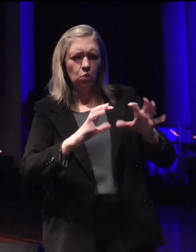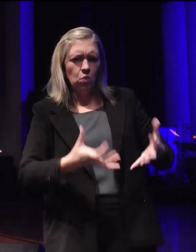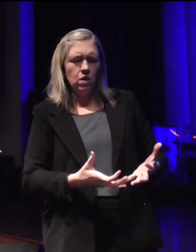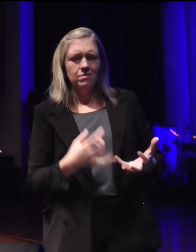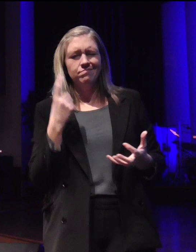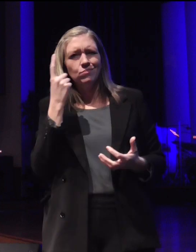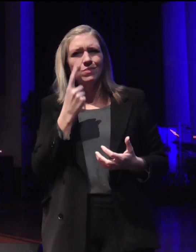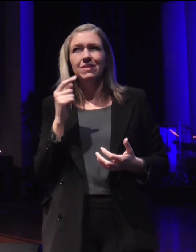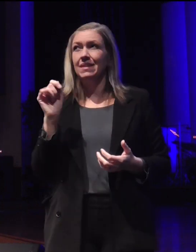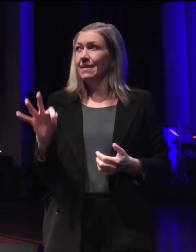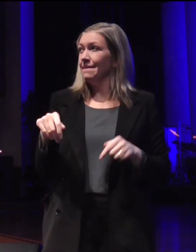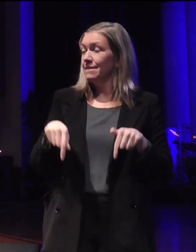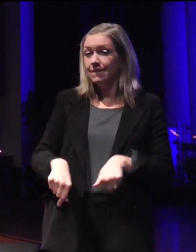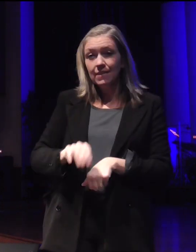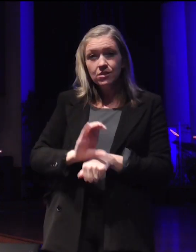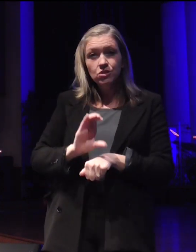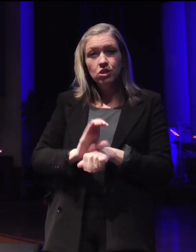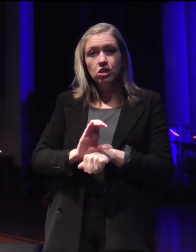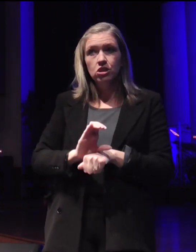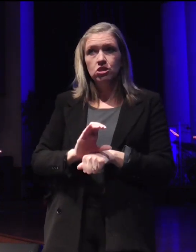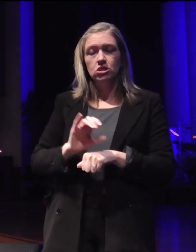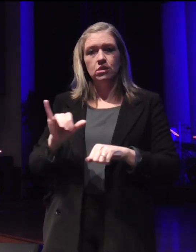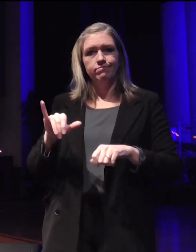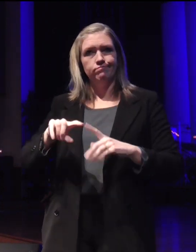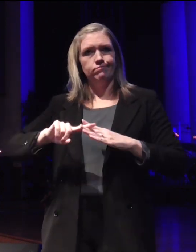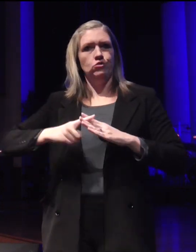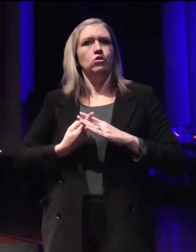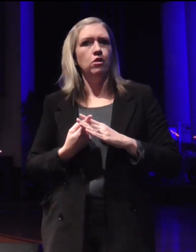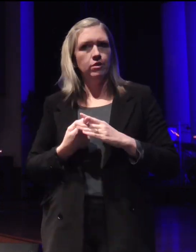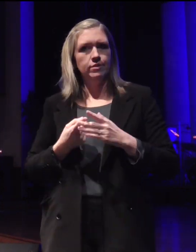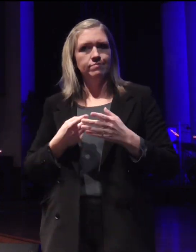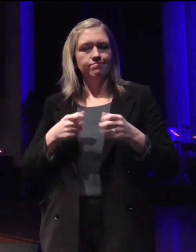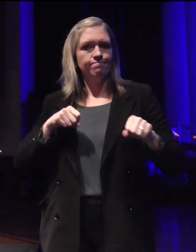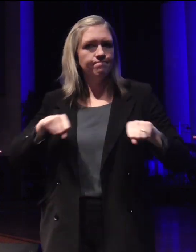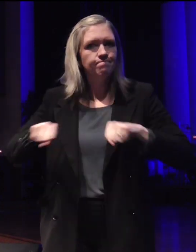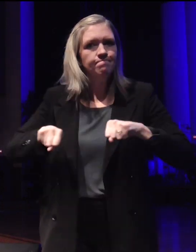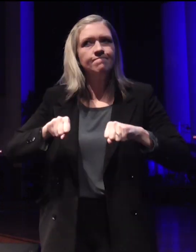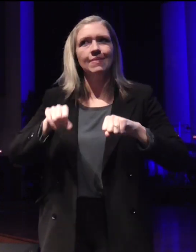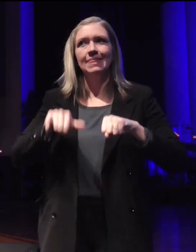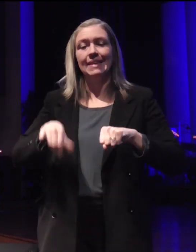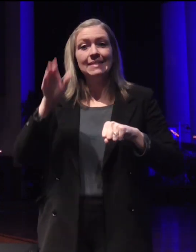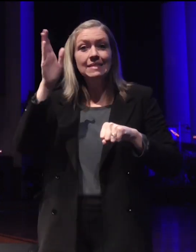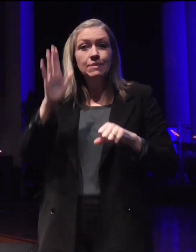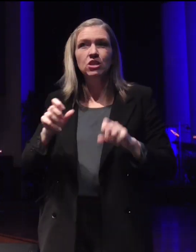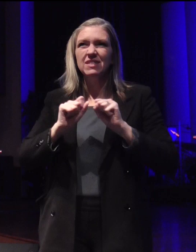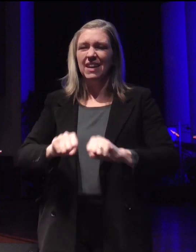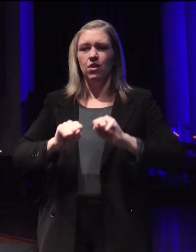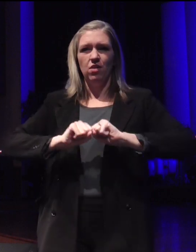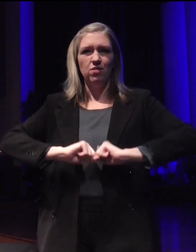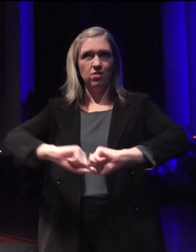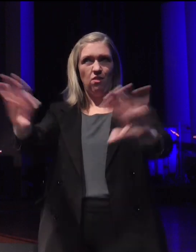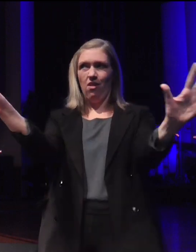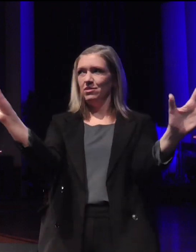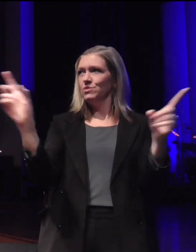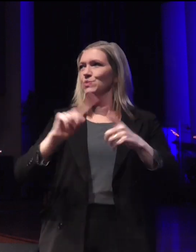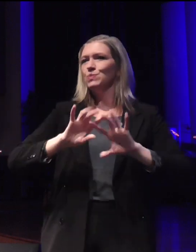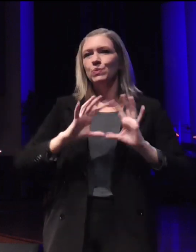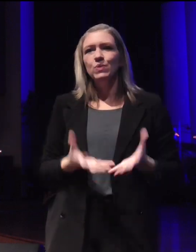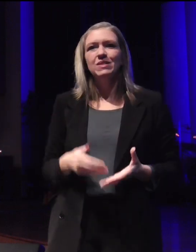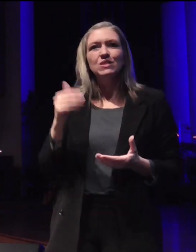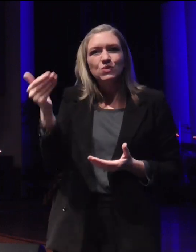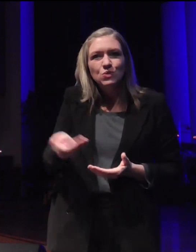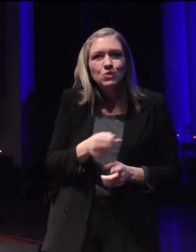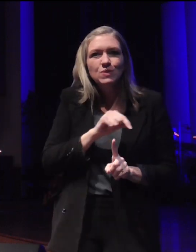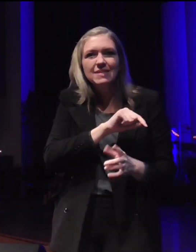High Church was a groundbreaking place for these renowned speakers, that we could launch them into the world, often introduce them to the world.